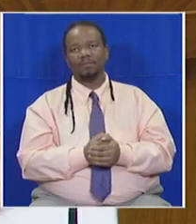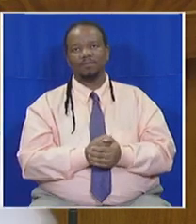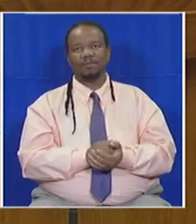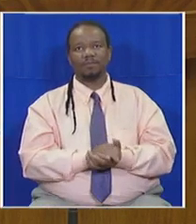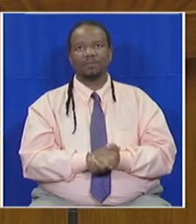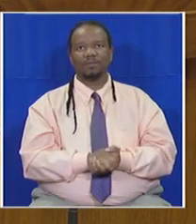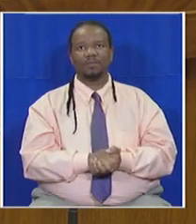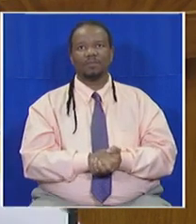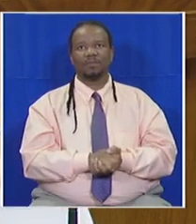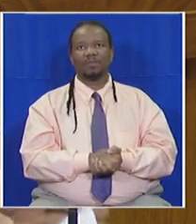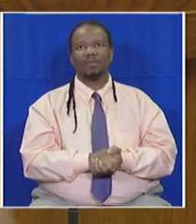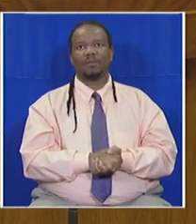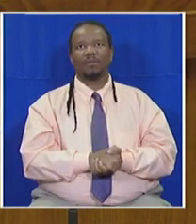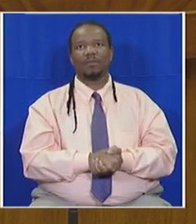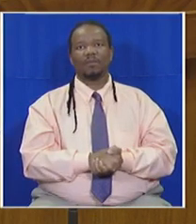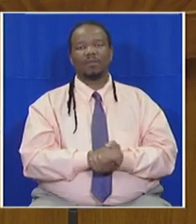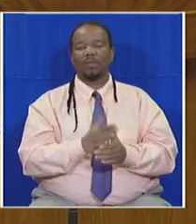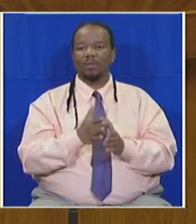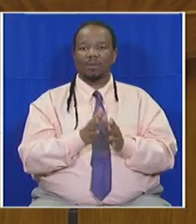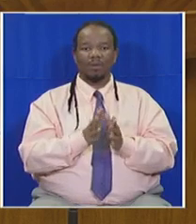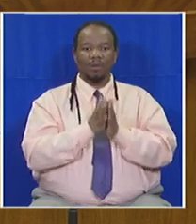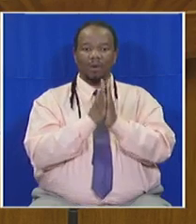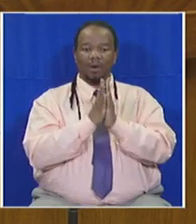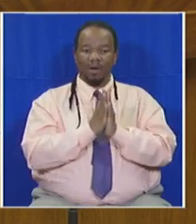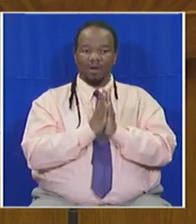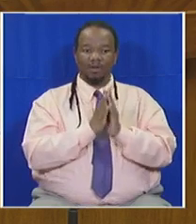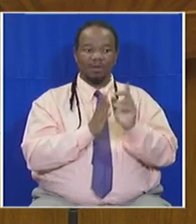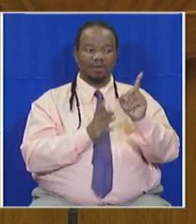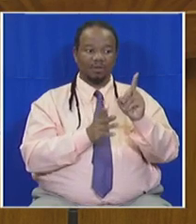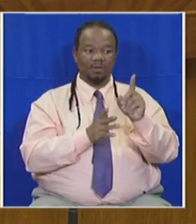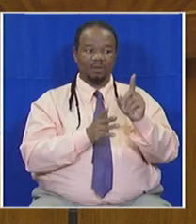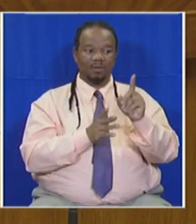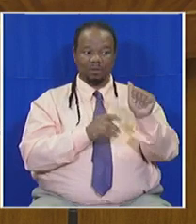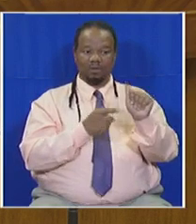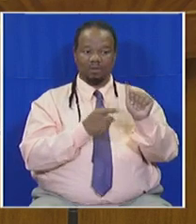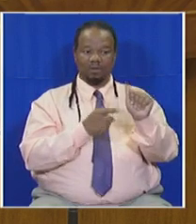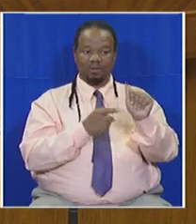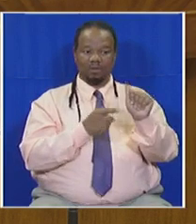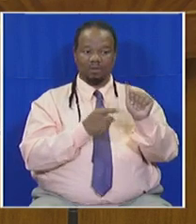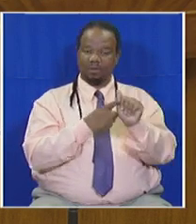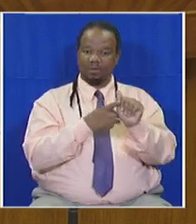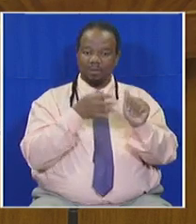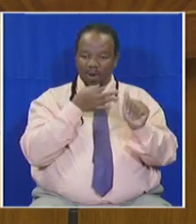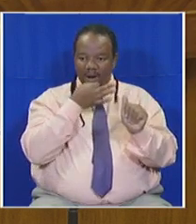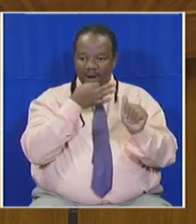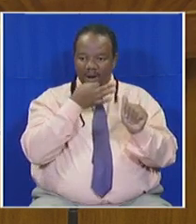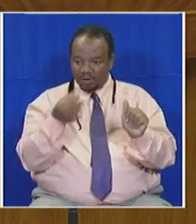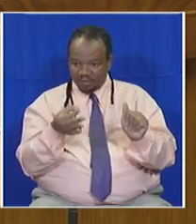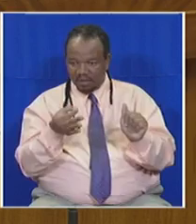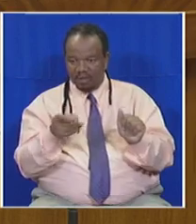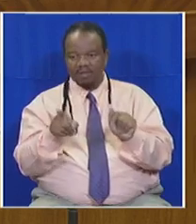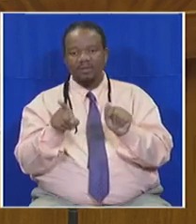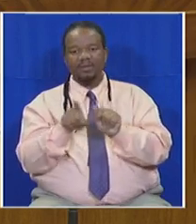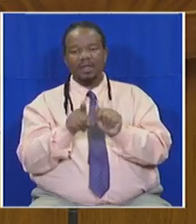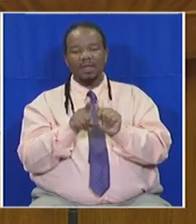We call on the DA to answer these serious allegations. And may we warn them, as we have